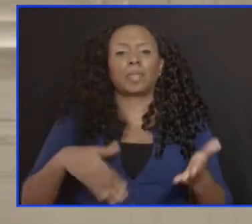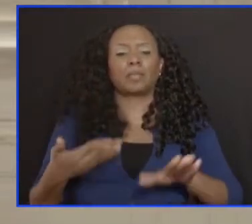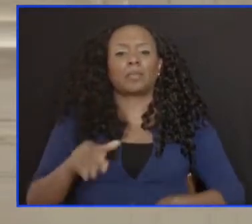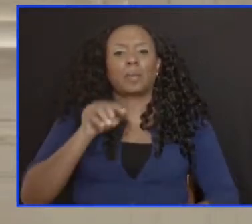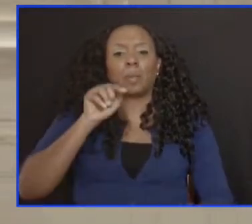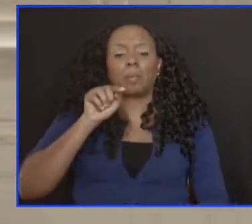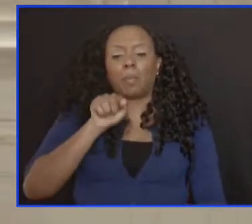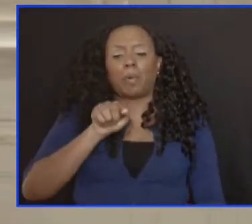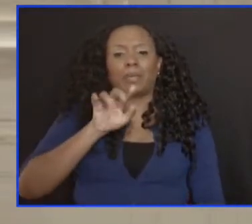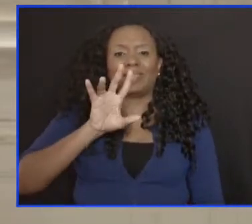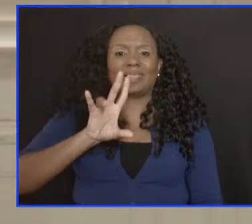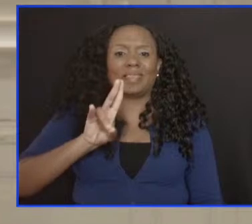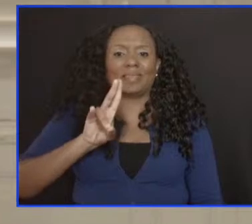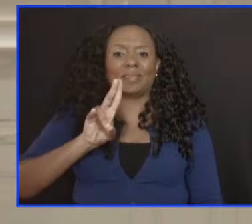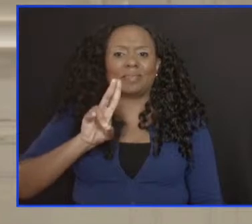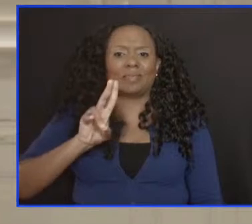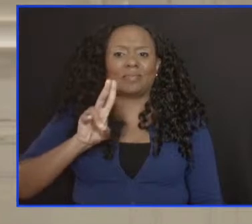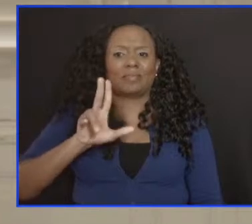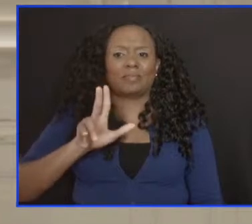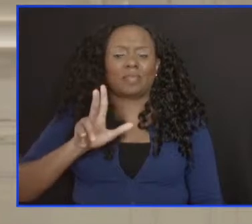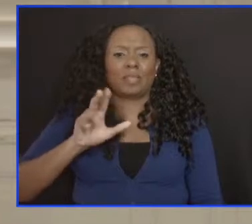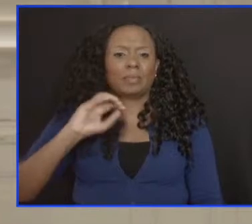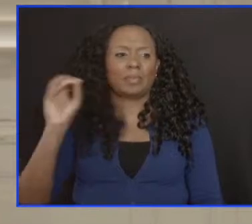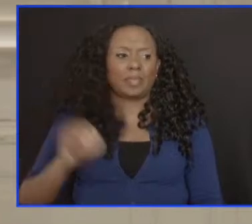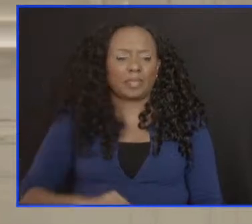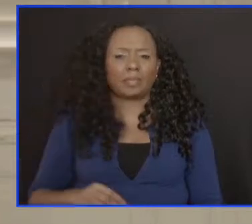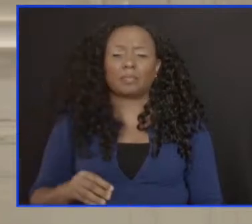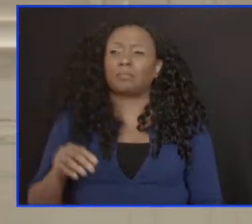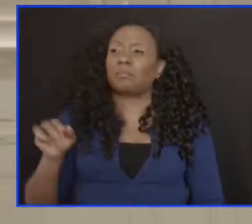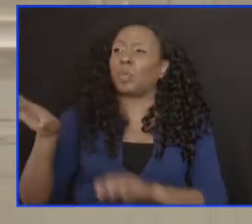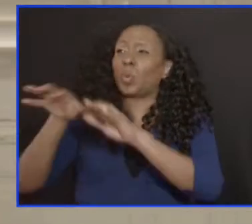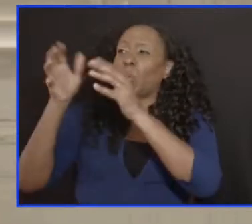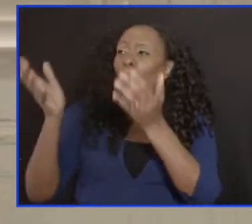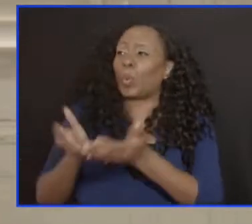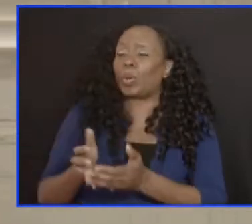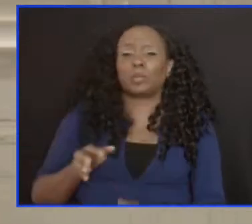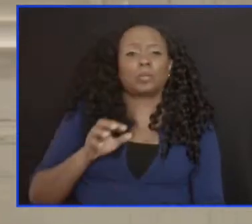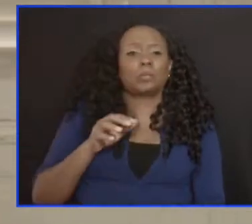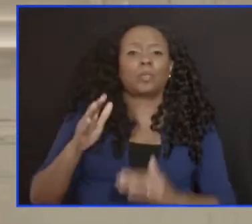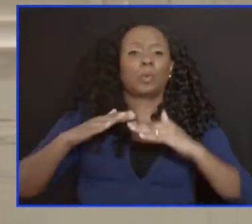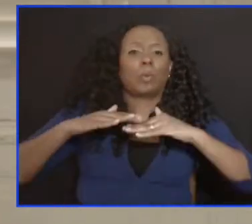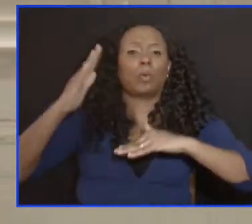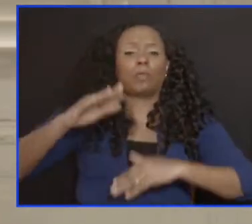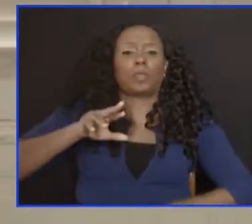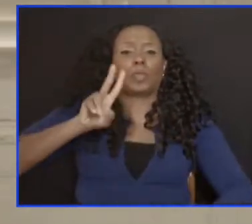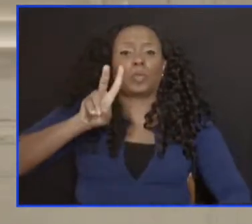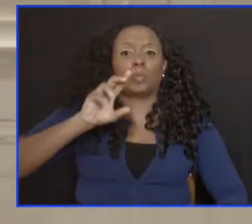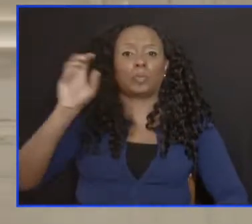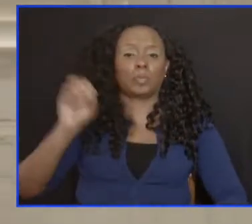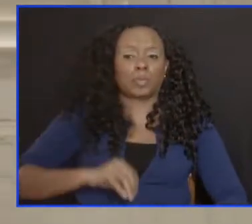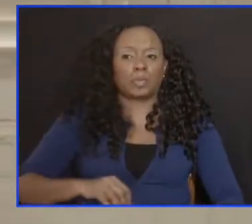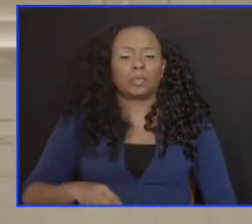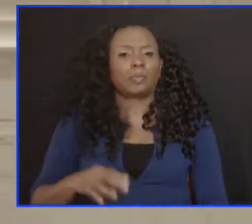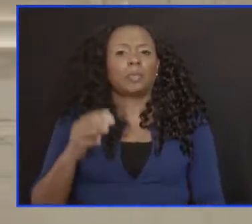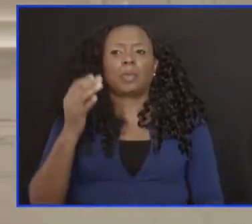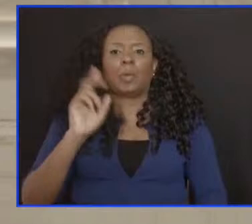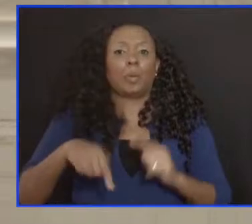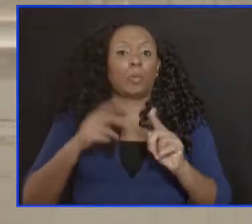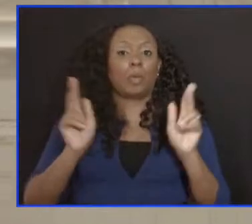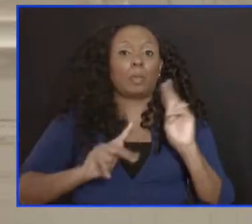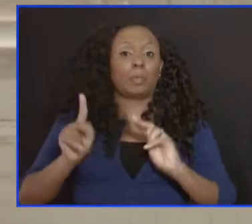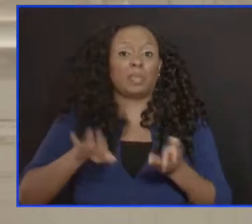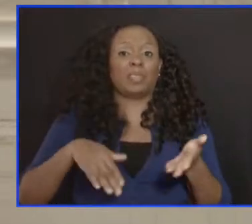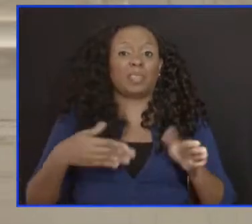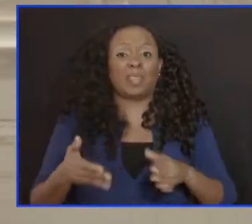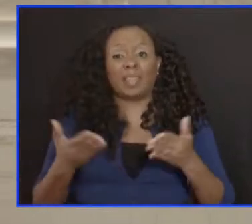look at the global average, you're looking at something like 2.2% or greater. So we are, one death is one death too much,